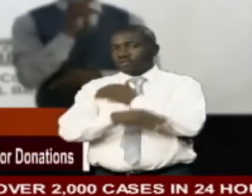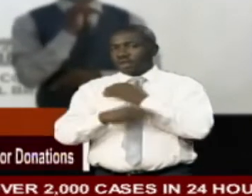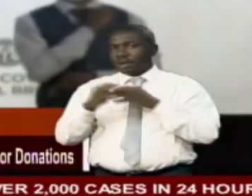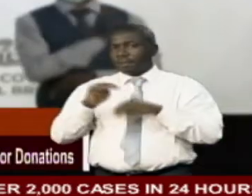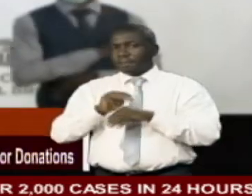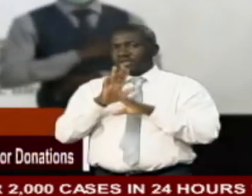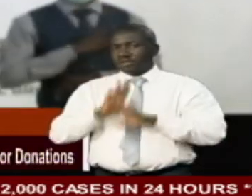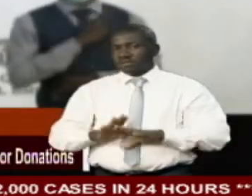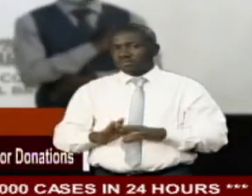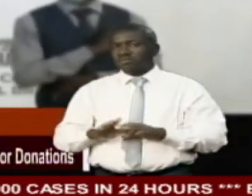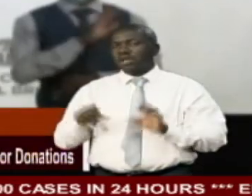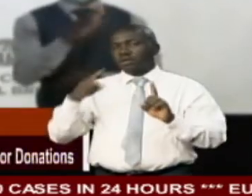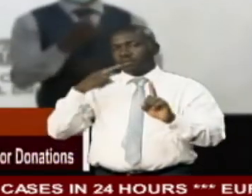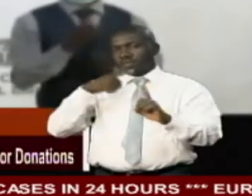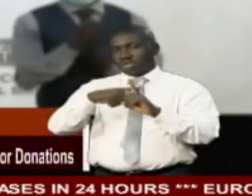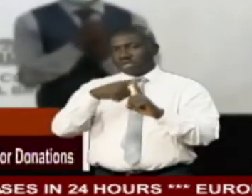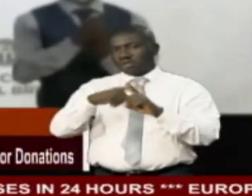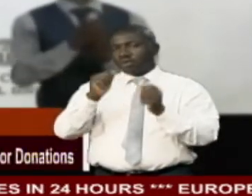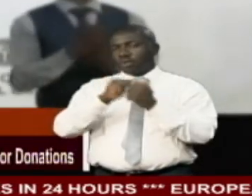coronavirus.